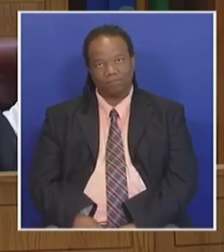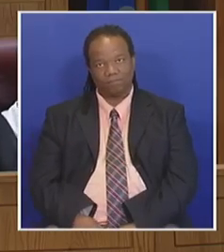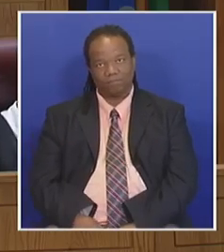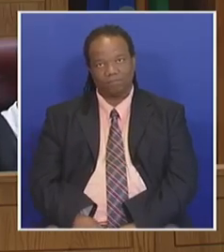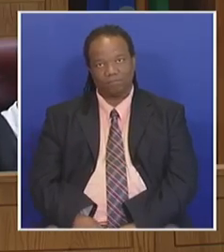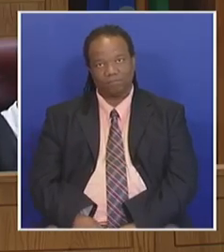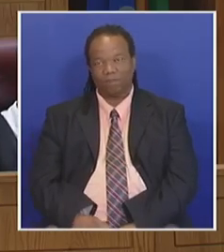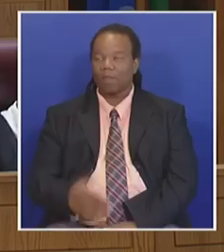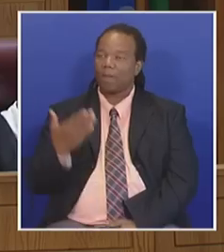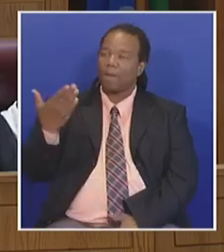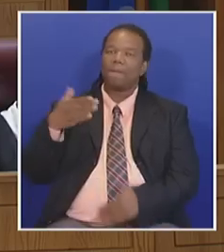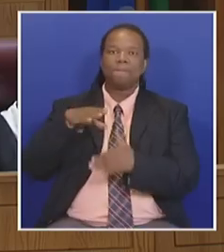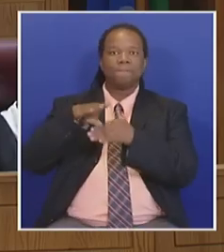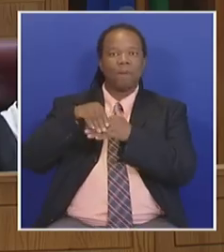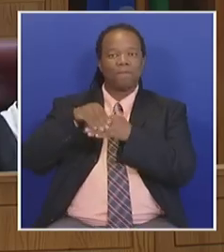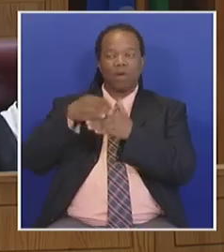Honorable members,